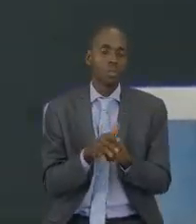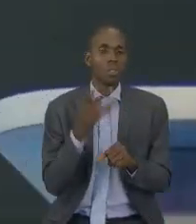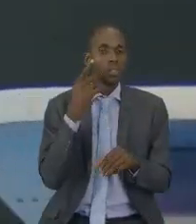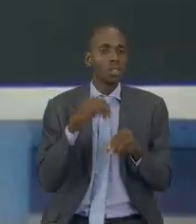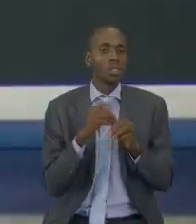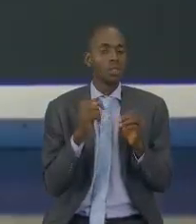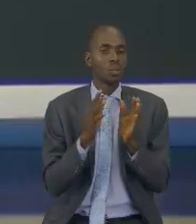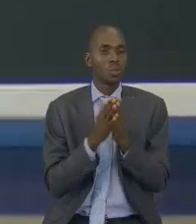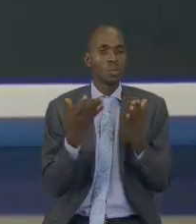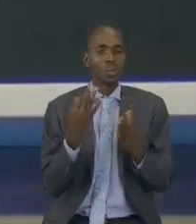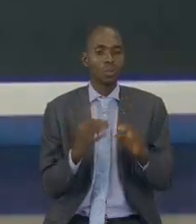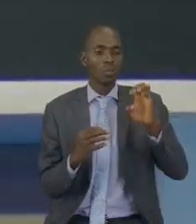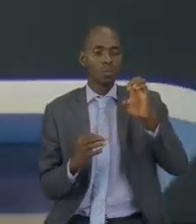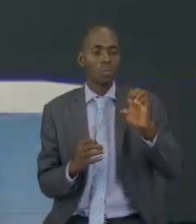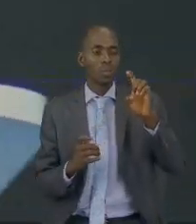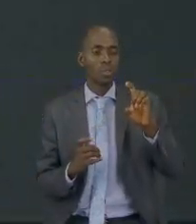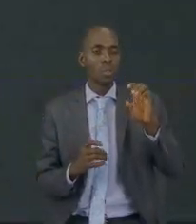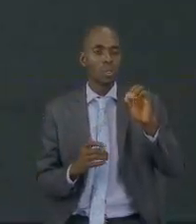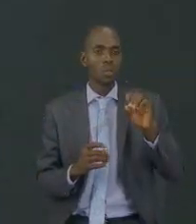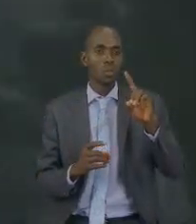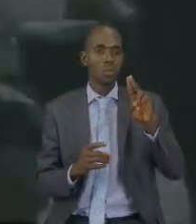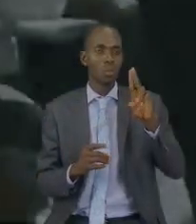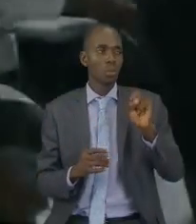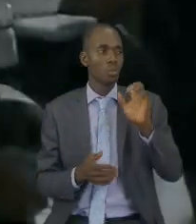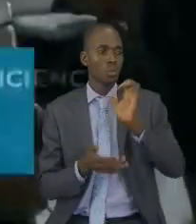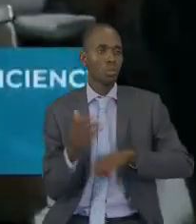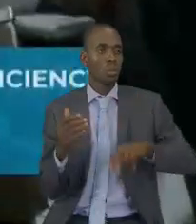Exodus chapter 3, and I'm reading from verse